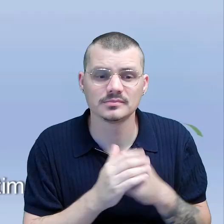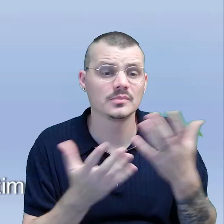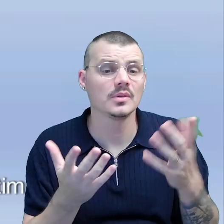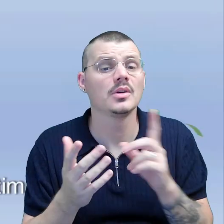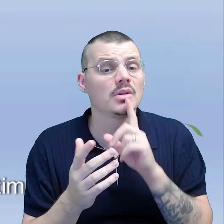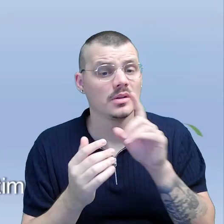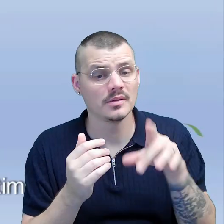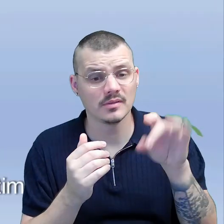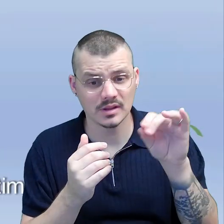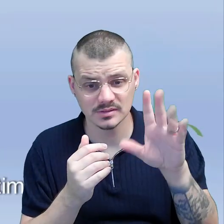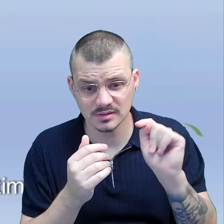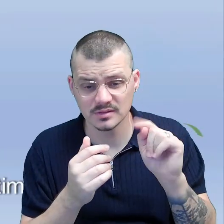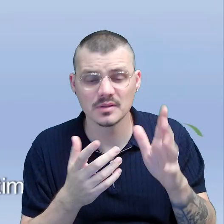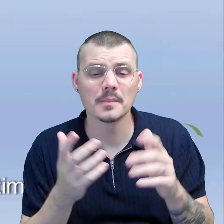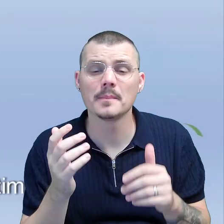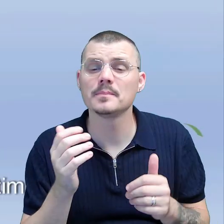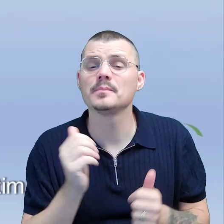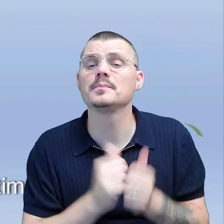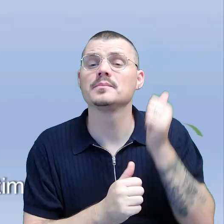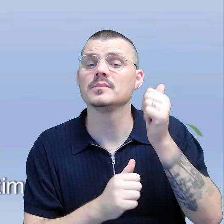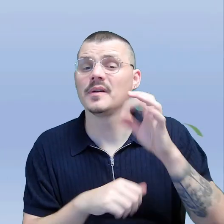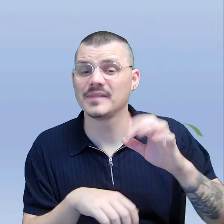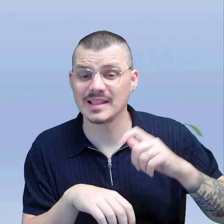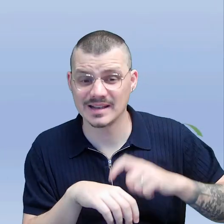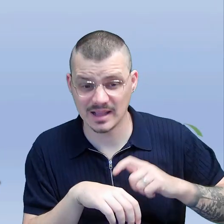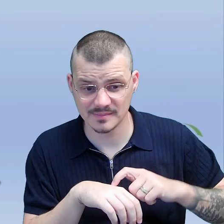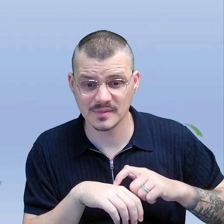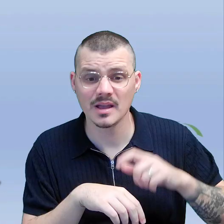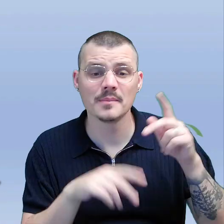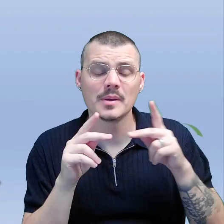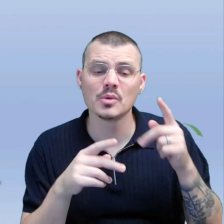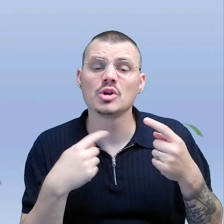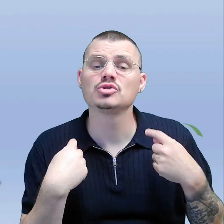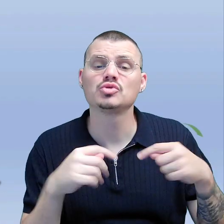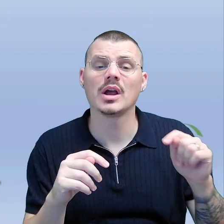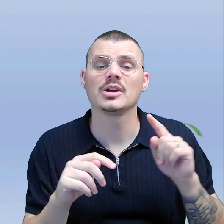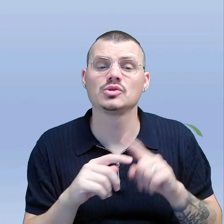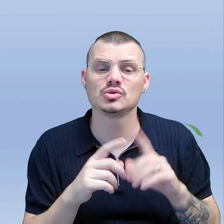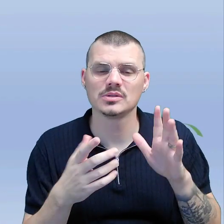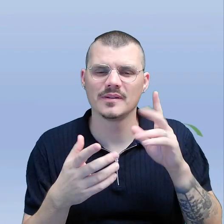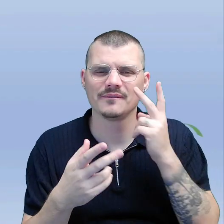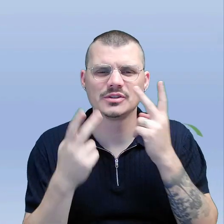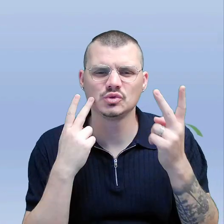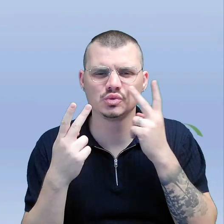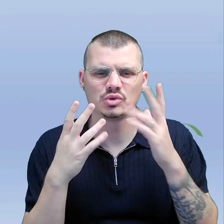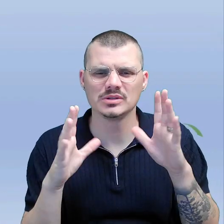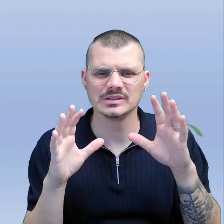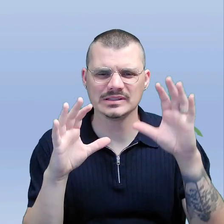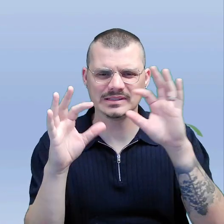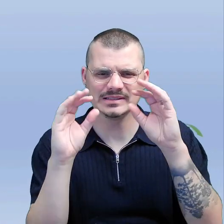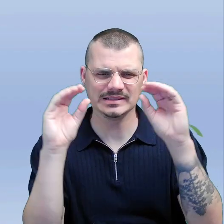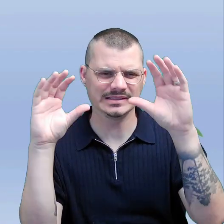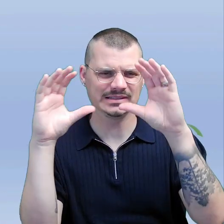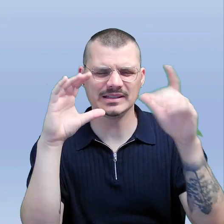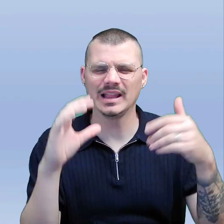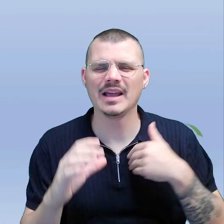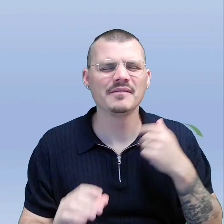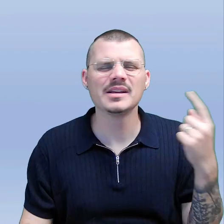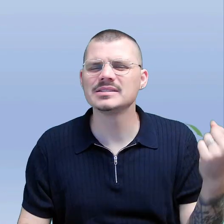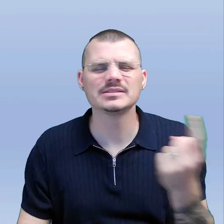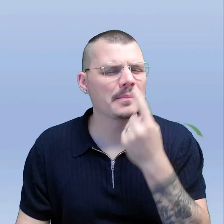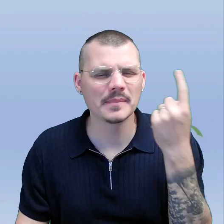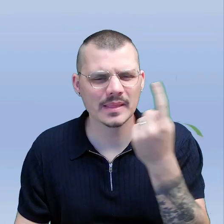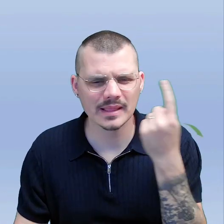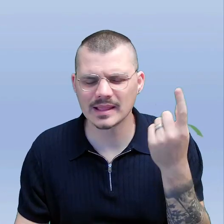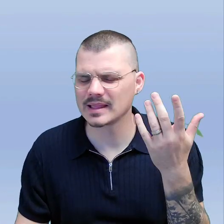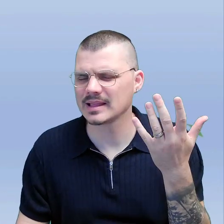Well, it turns out the vast majority of the time, people are trying to supplement their visual field. They have some sort